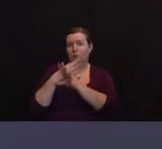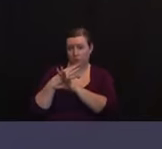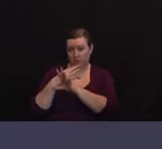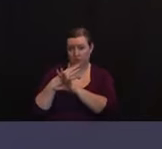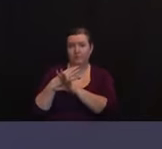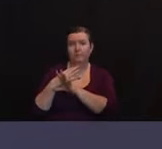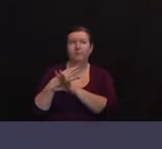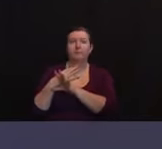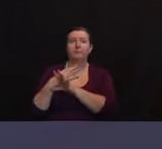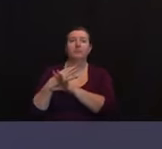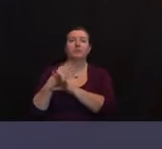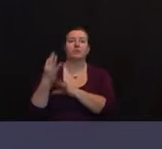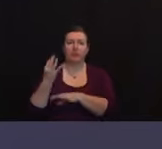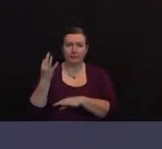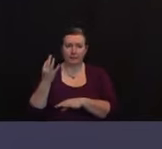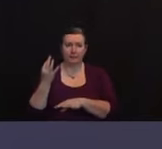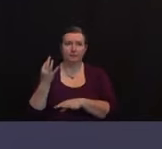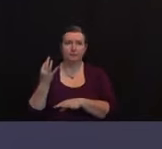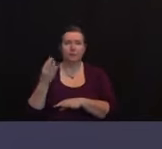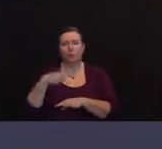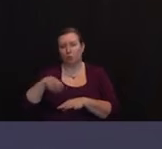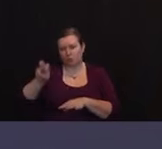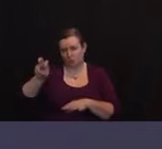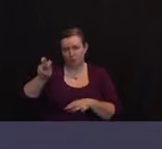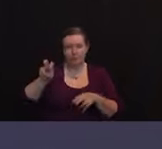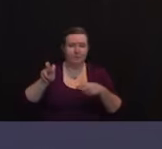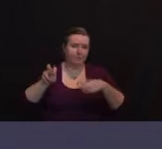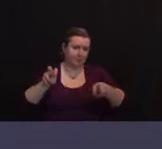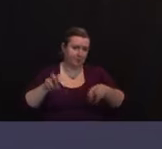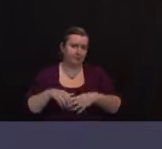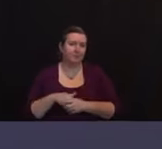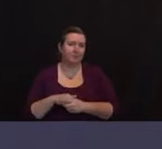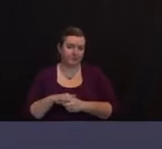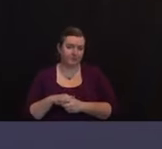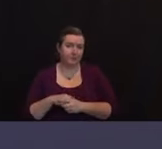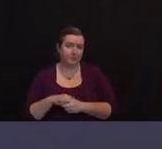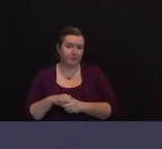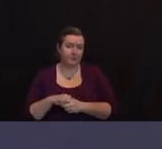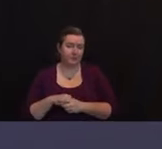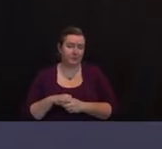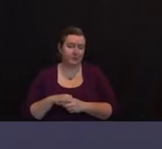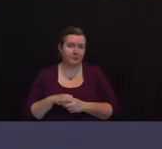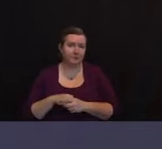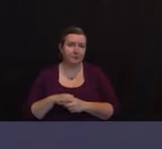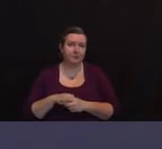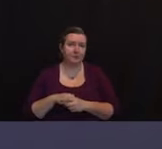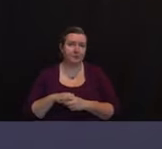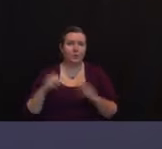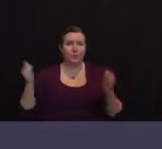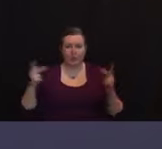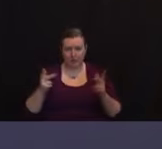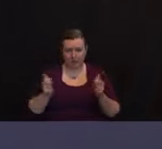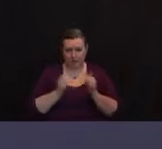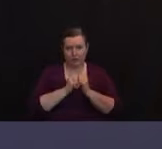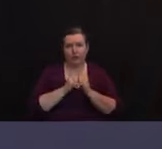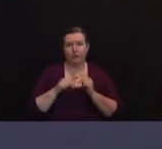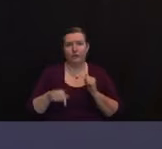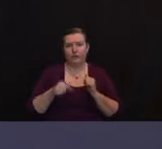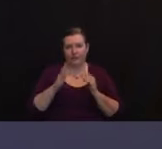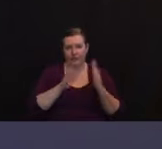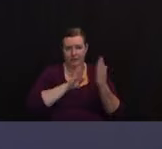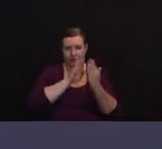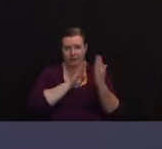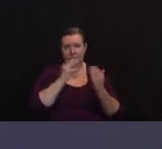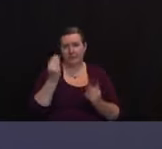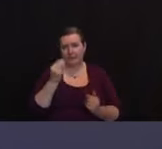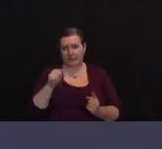road Friday. We'll be, as we have been on weekends, unless you're otherwise, and then we'll be back together on Monday, as usual. So